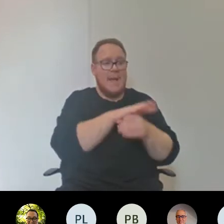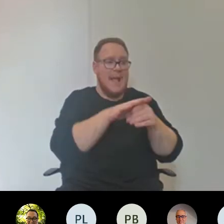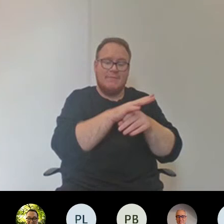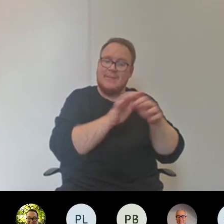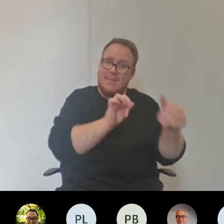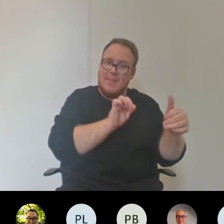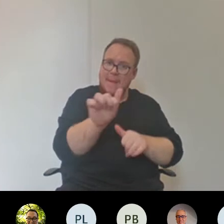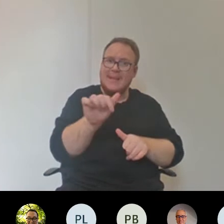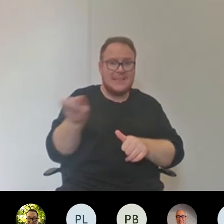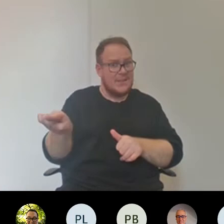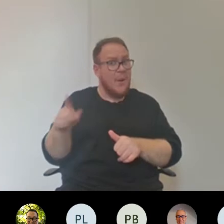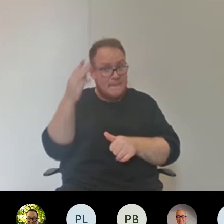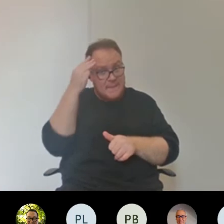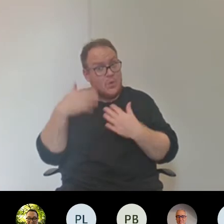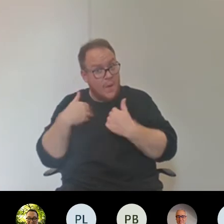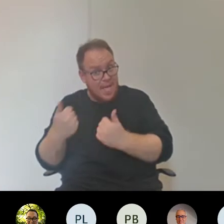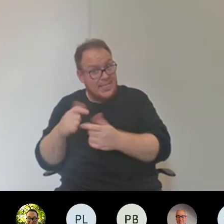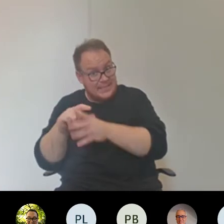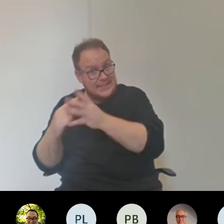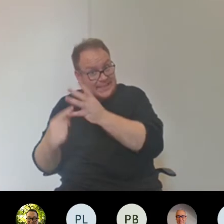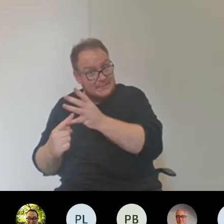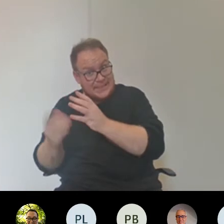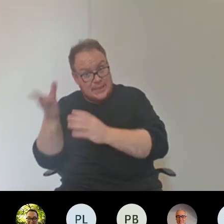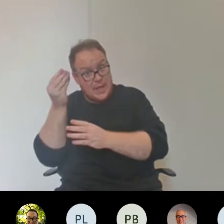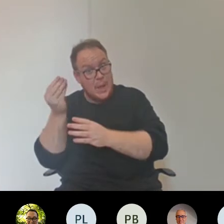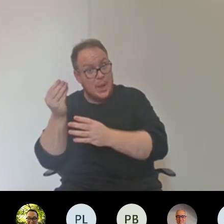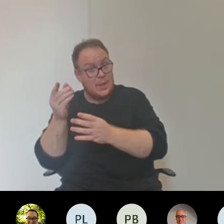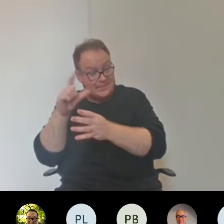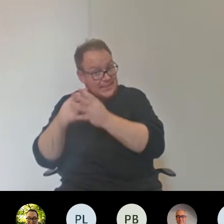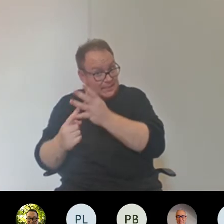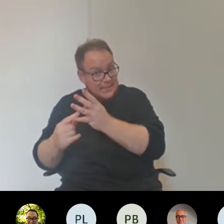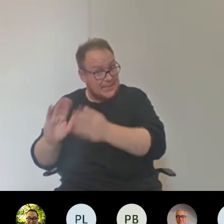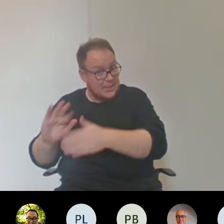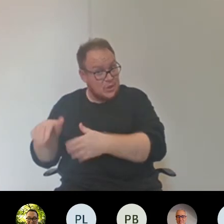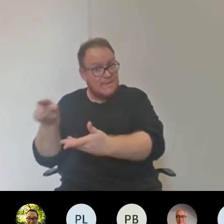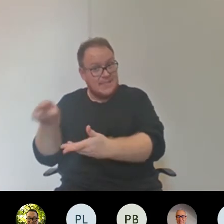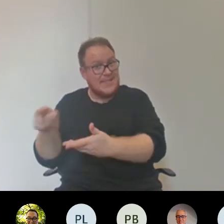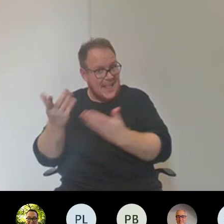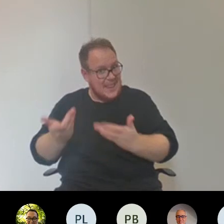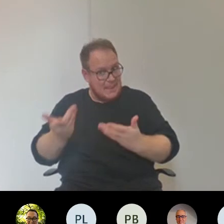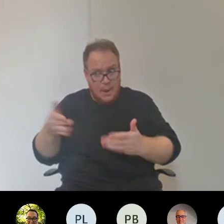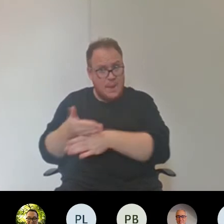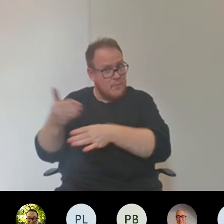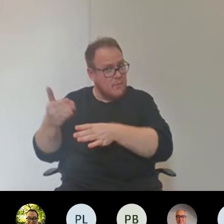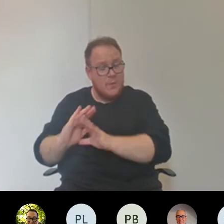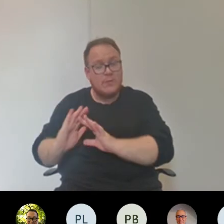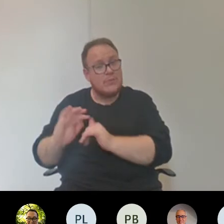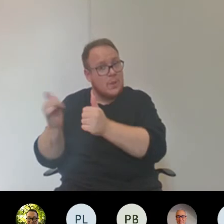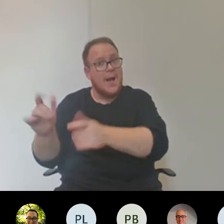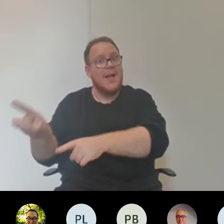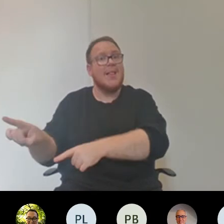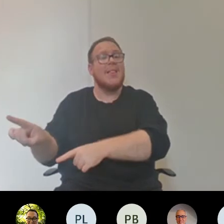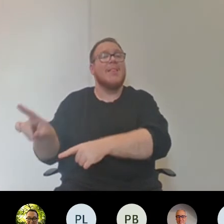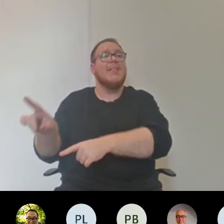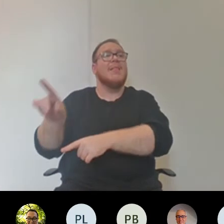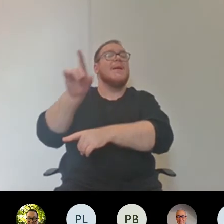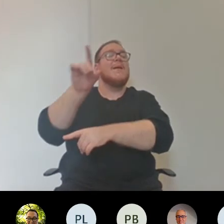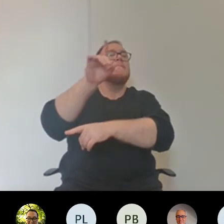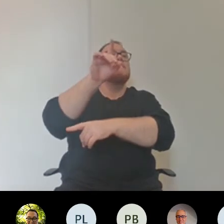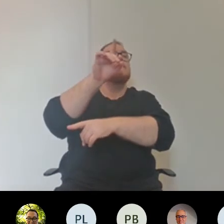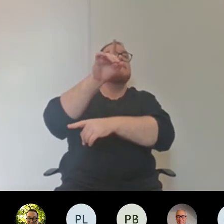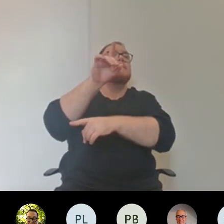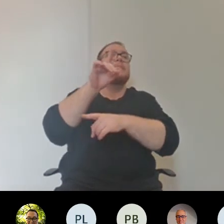mental health and learning disability services. And as I said in my presentation, as Paul confirmed, we have actually